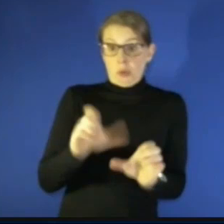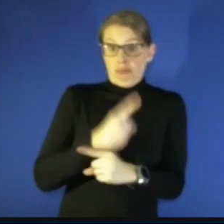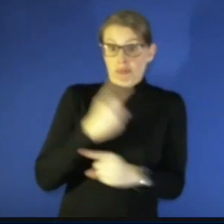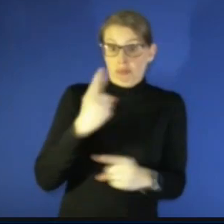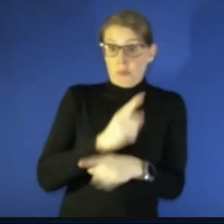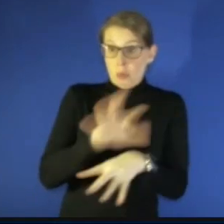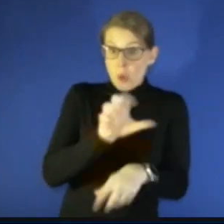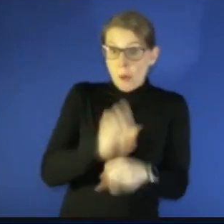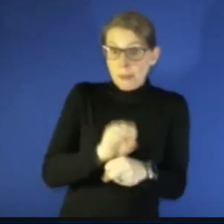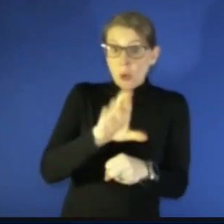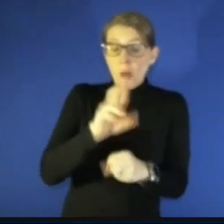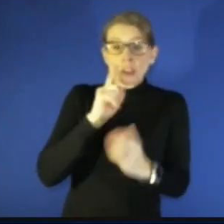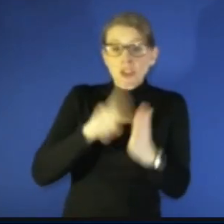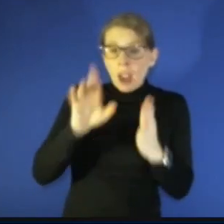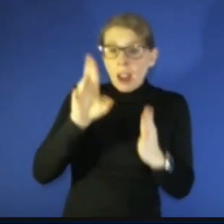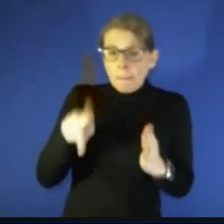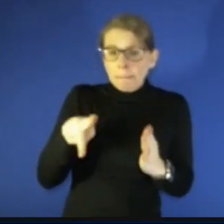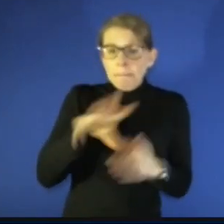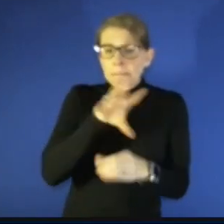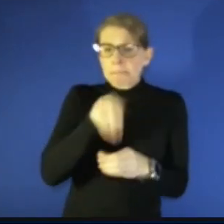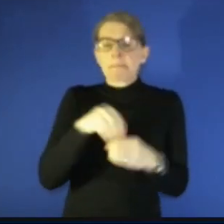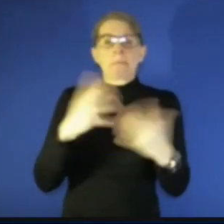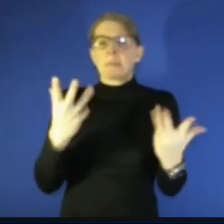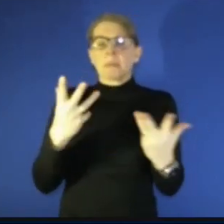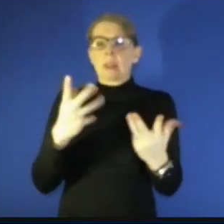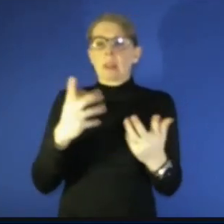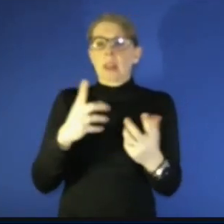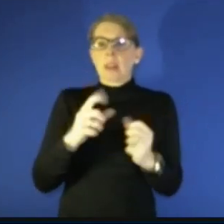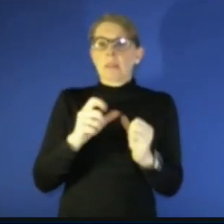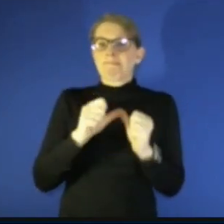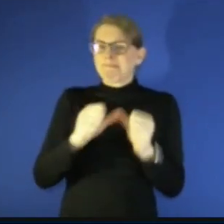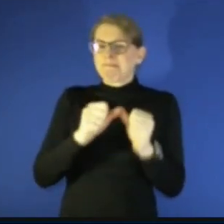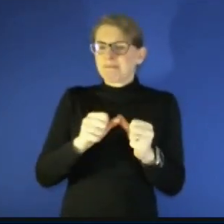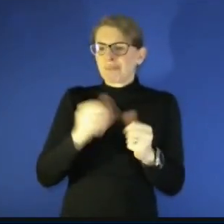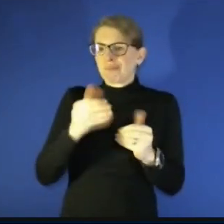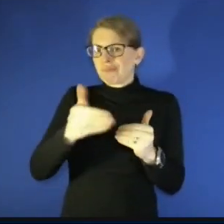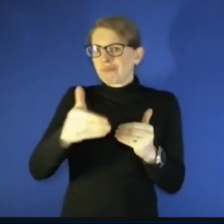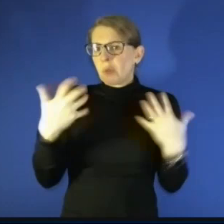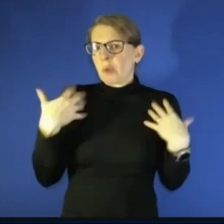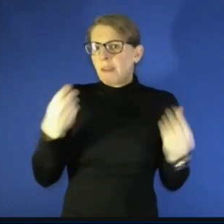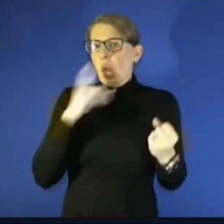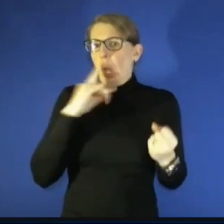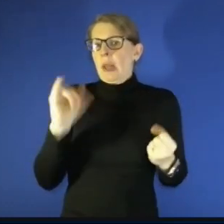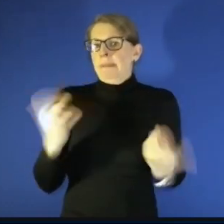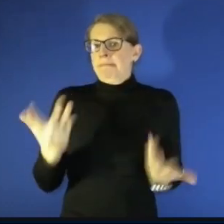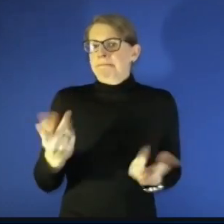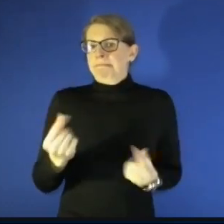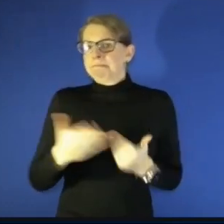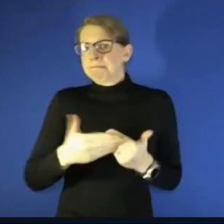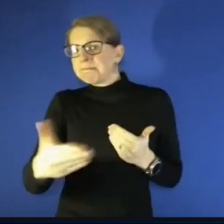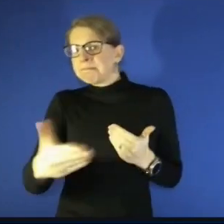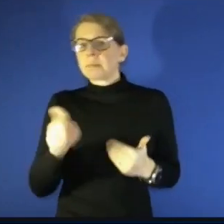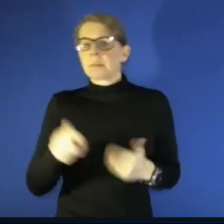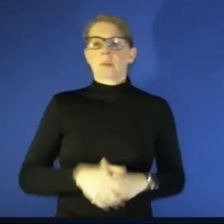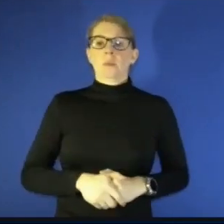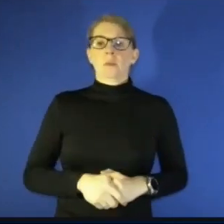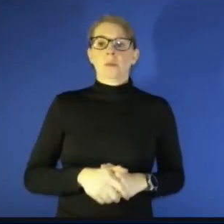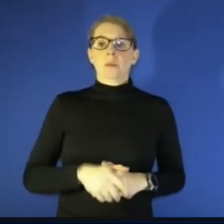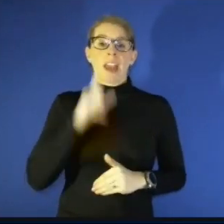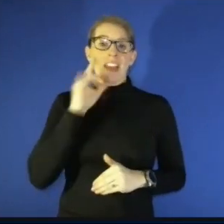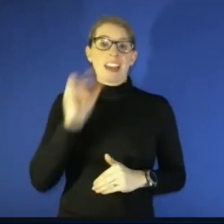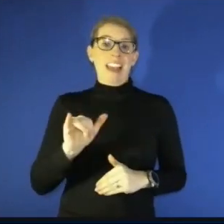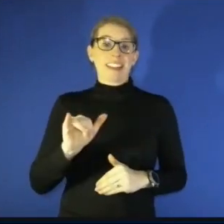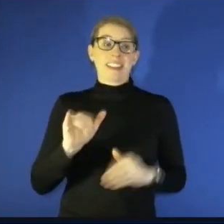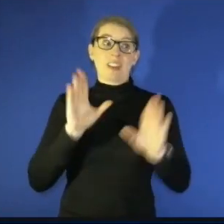there checkups involved? What will the long-term recovery look like? I think that's the miracle in